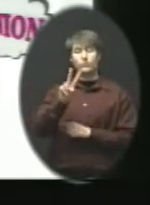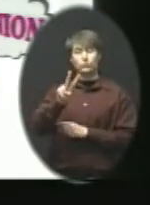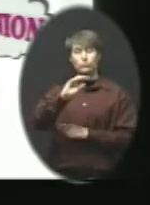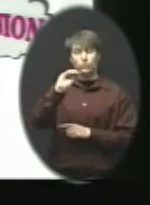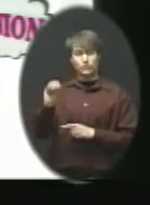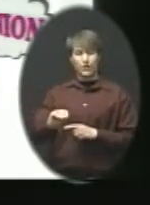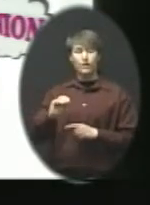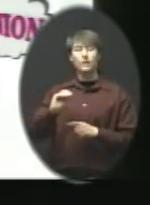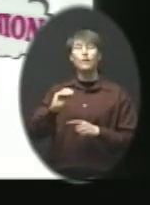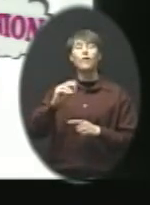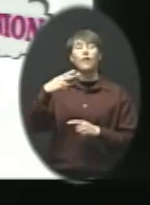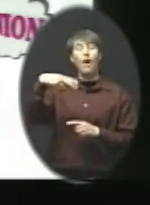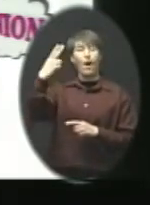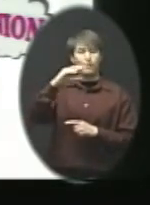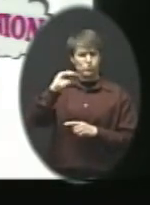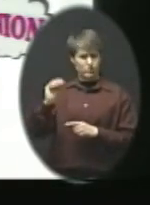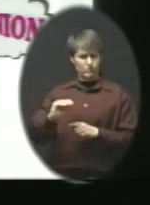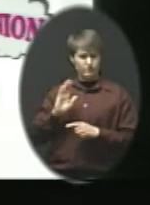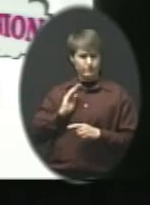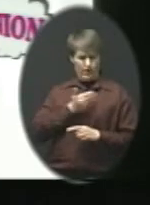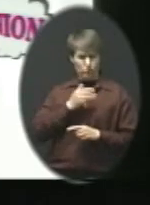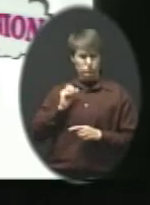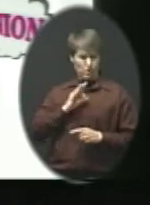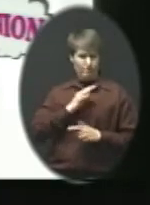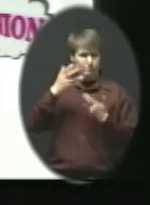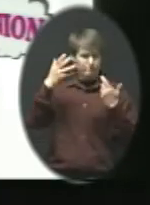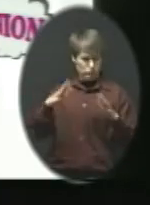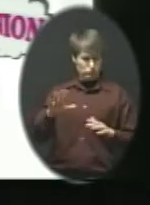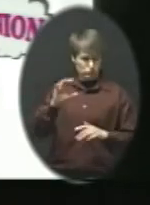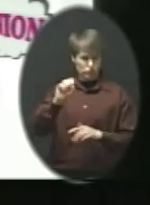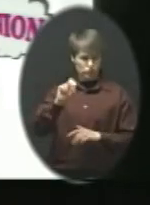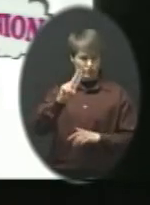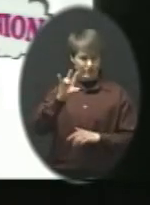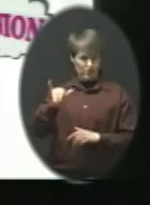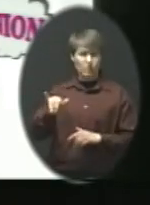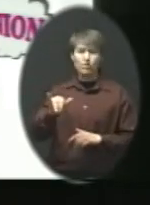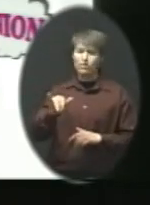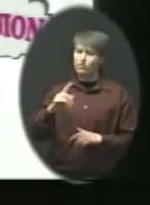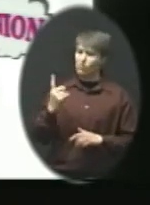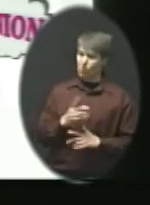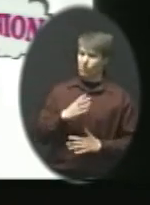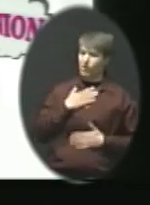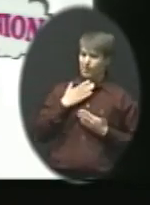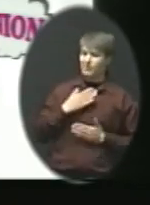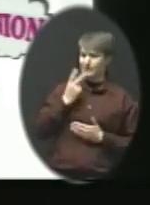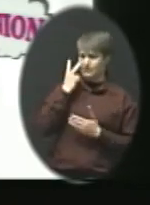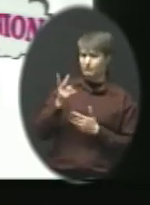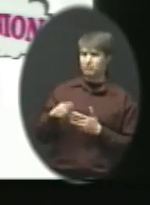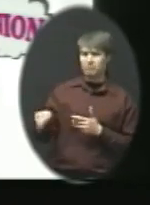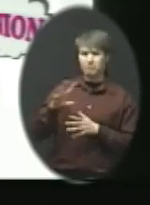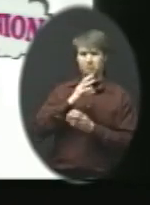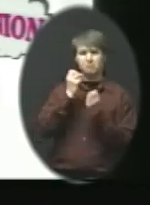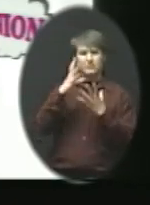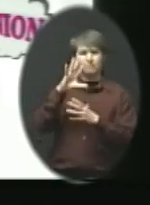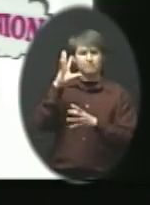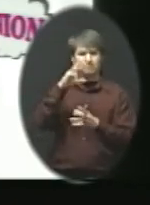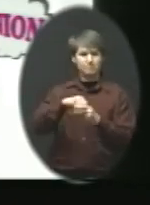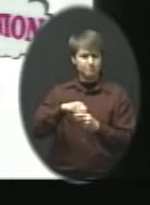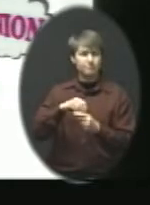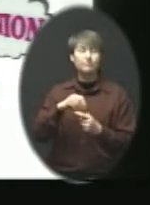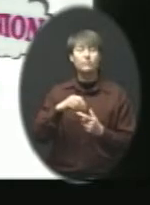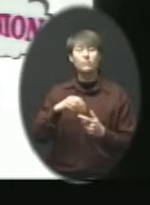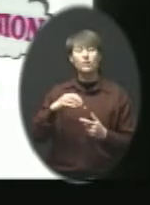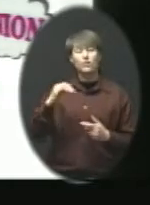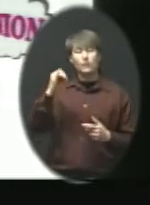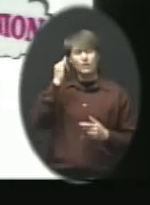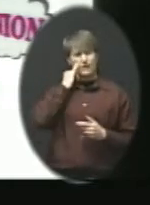is a very high percentage of our staff complete the survey. And we're always glad to see that participation, because otherwise, if you have